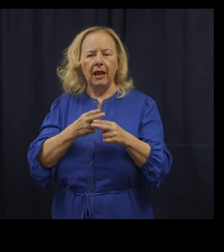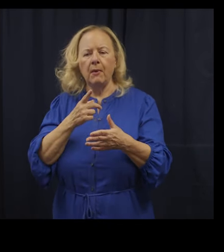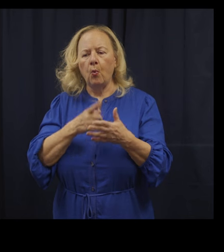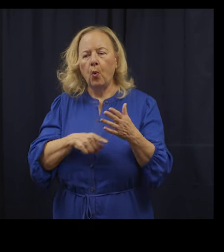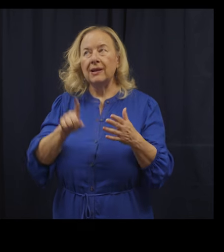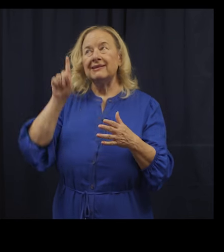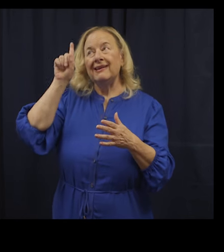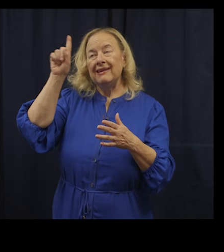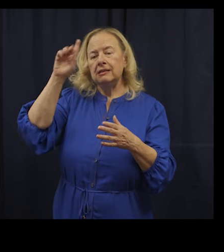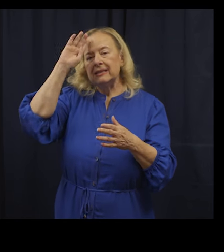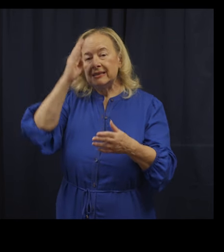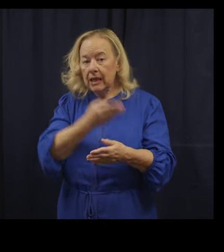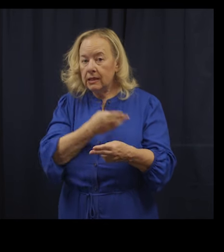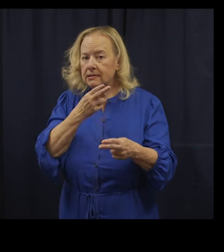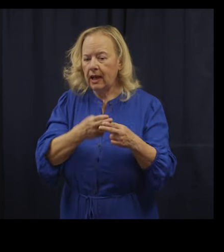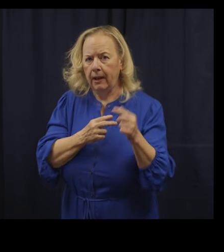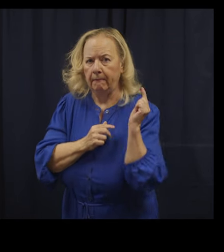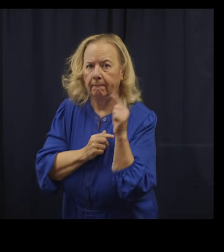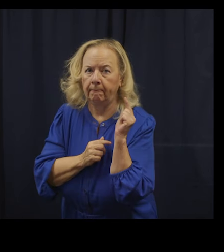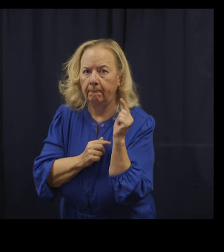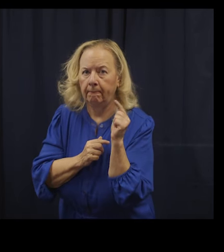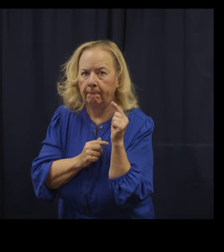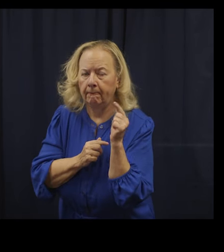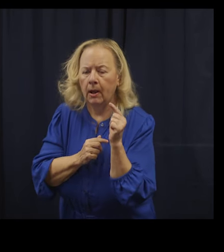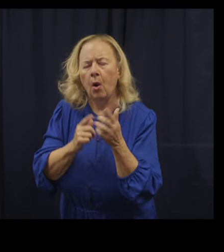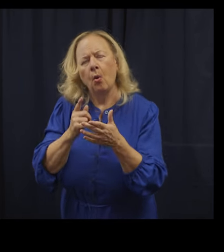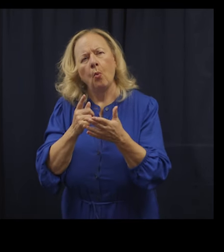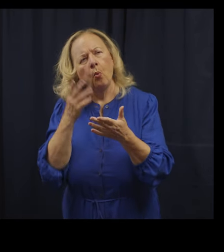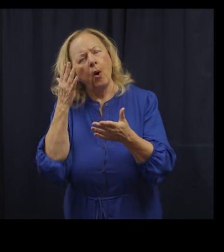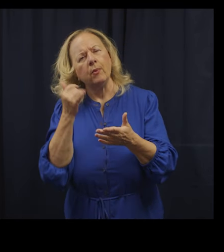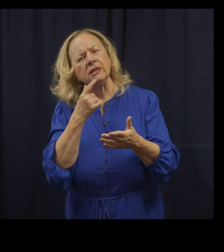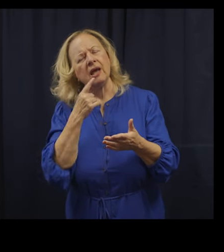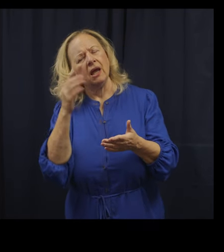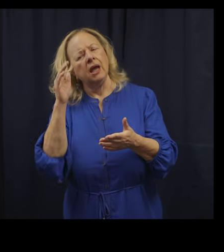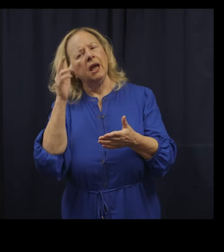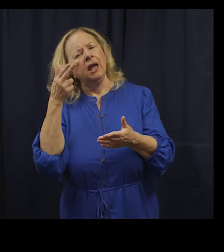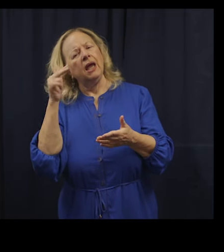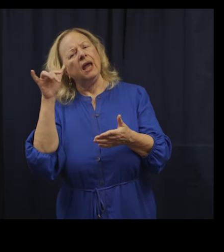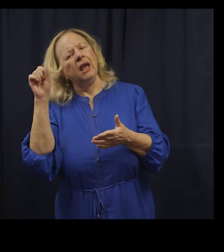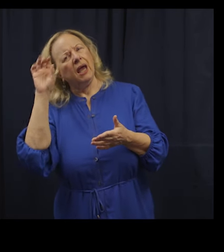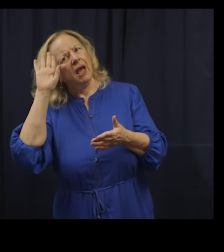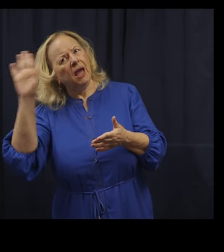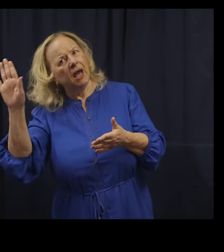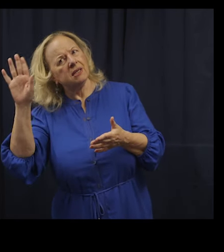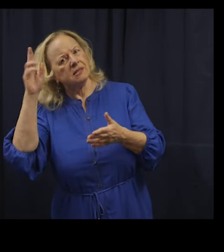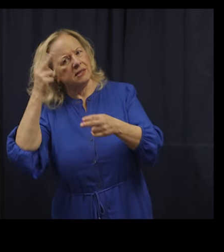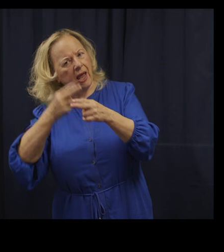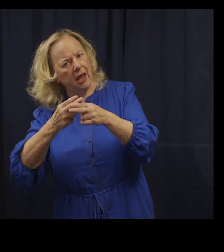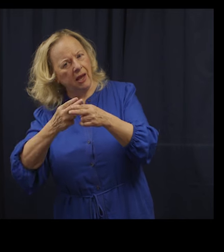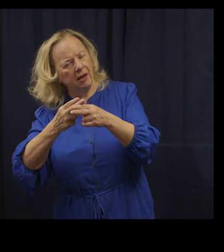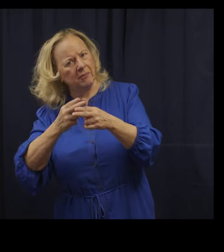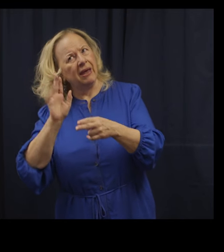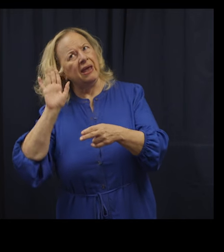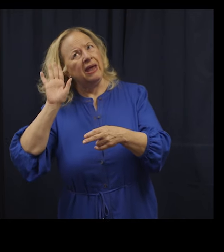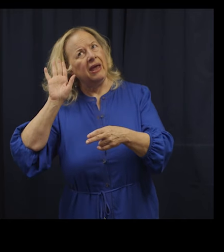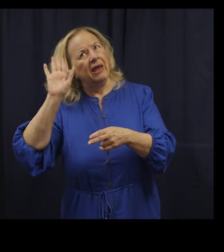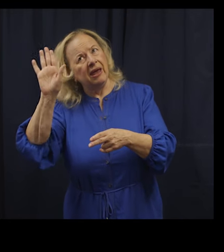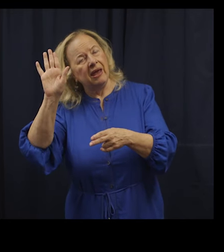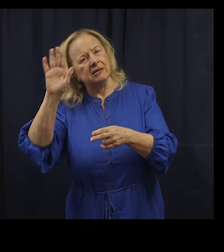is his son's name, if you can tell. Wow, we have a his name and his son's name. Well, that tells